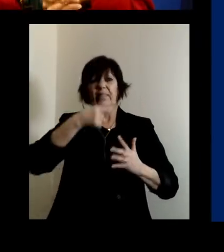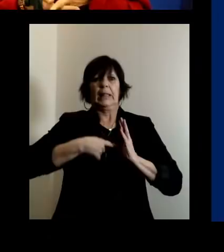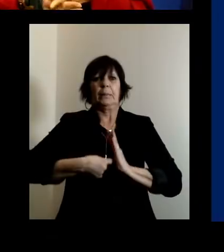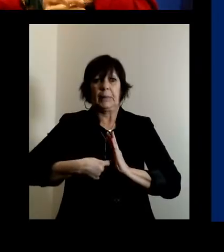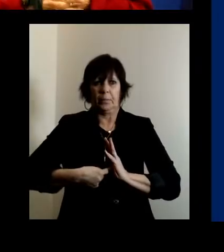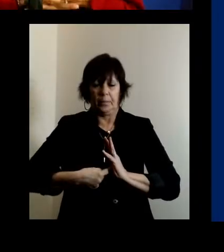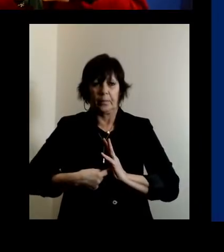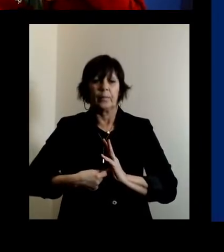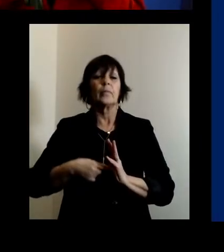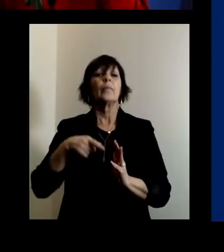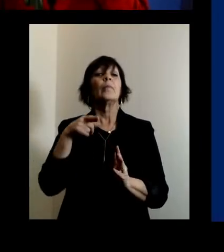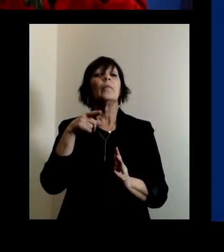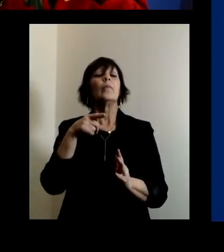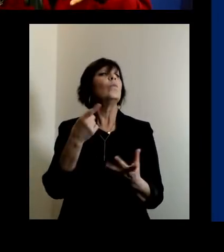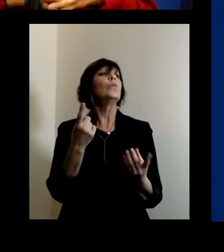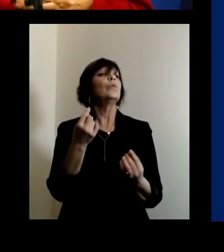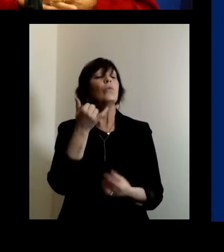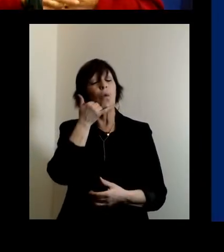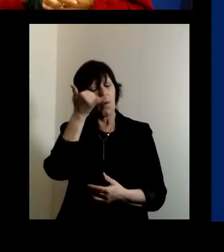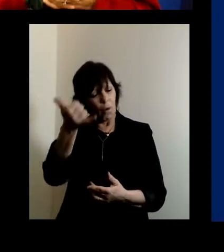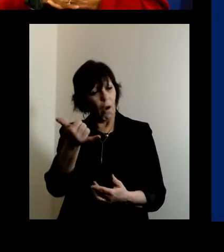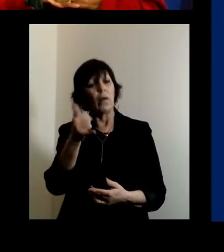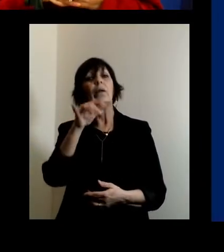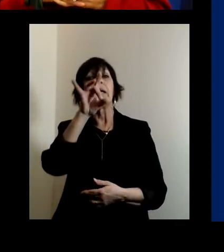And you would do a call, the same number,